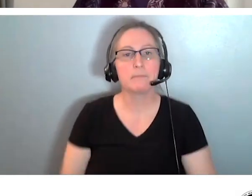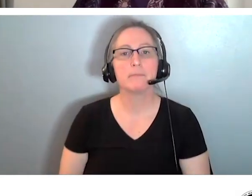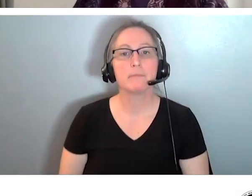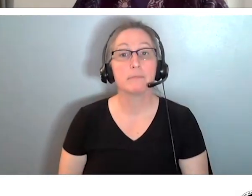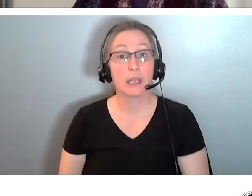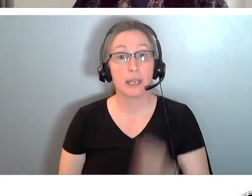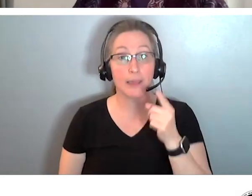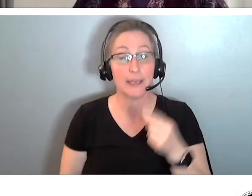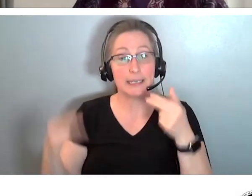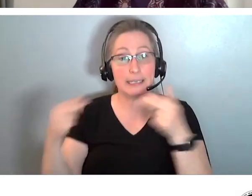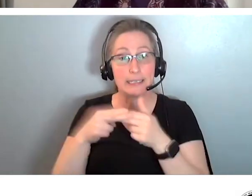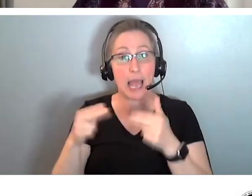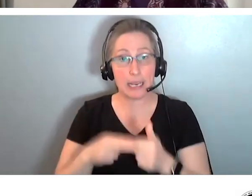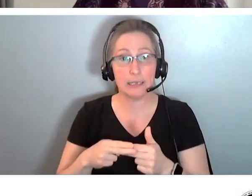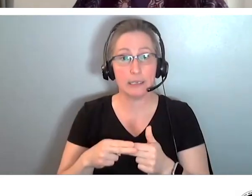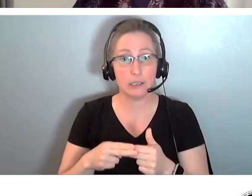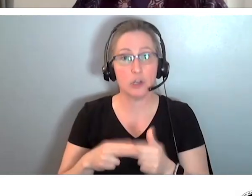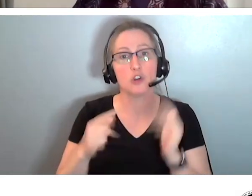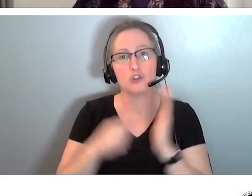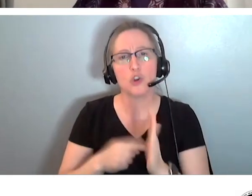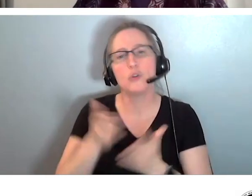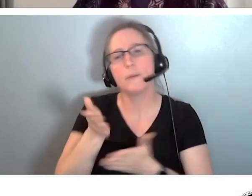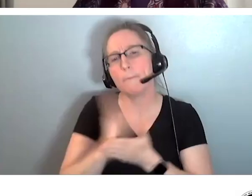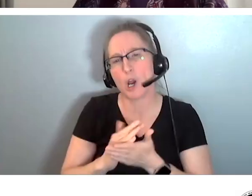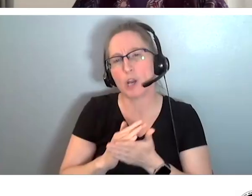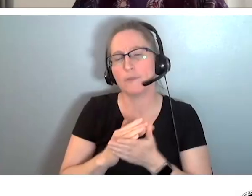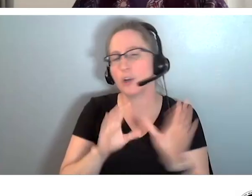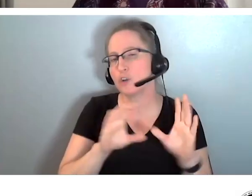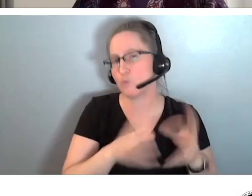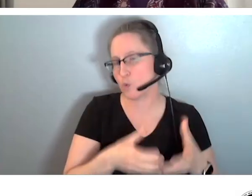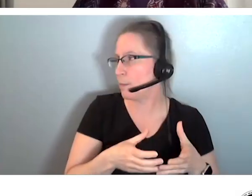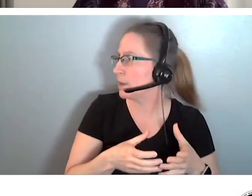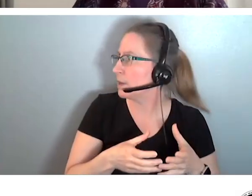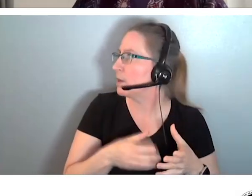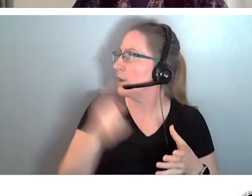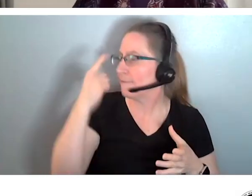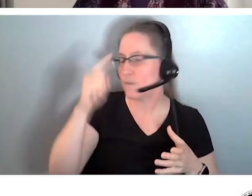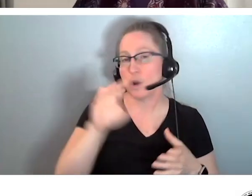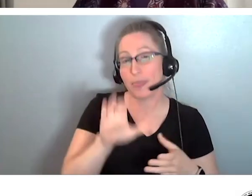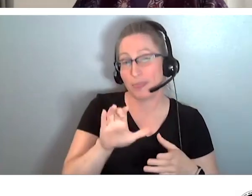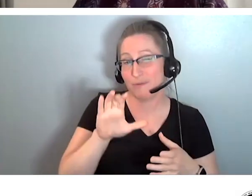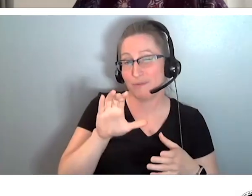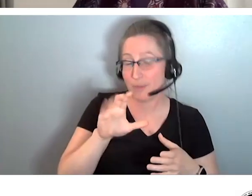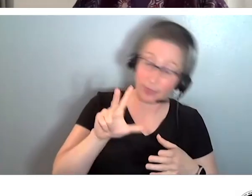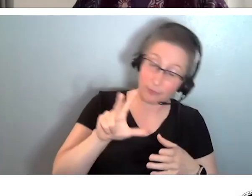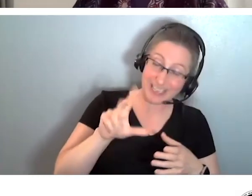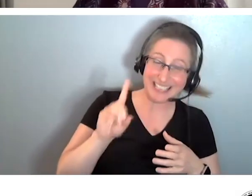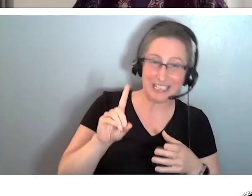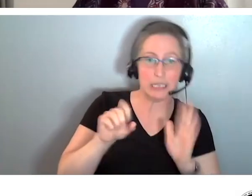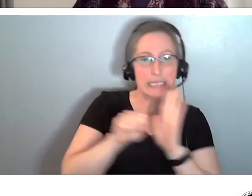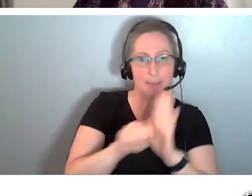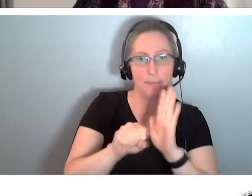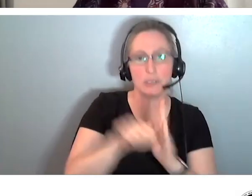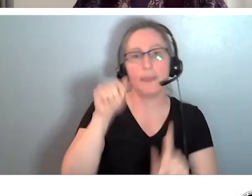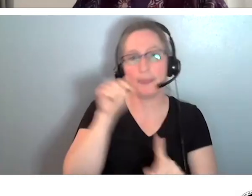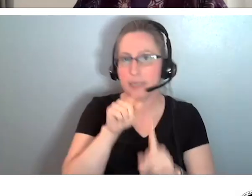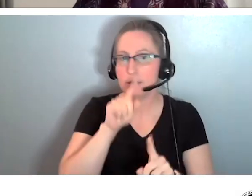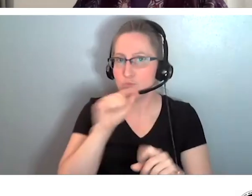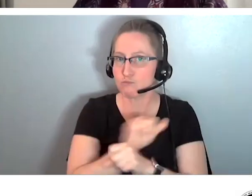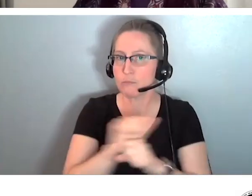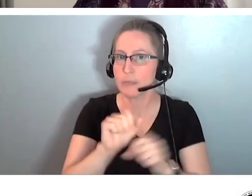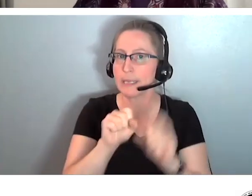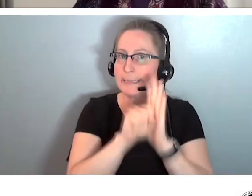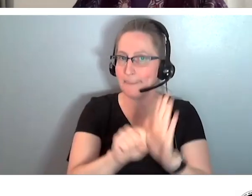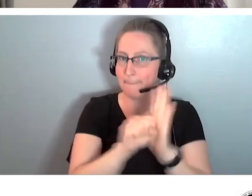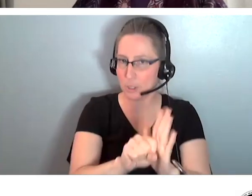This slide shows part of a set of three-dimensional symbols. These are symbols.